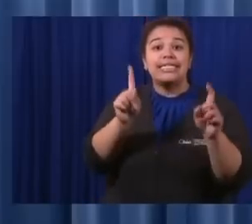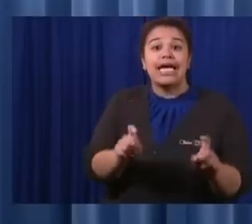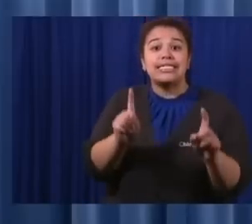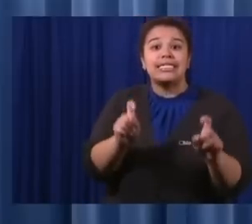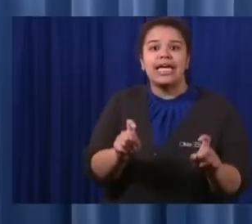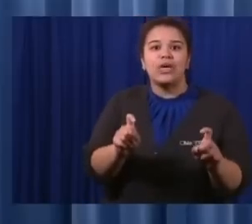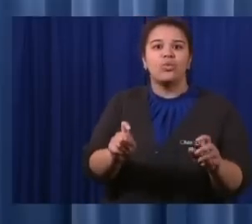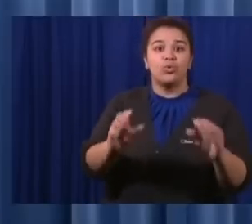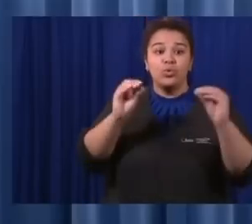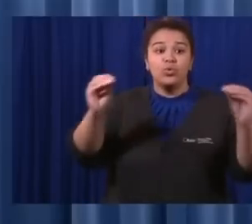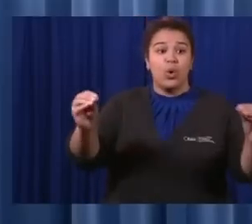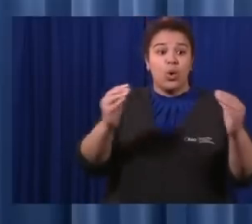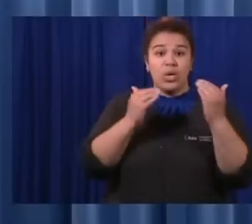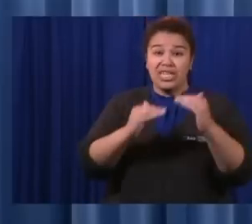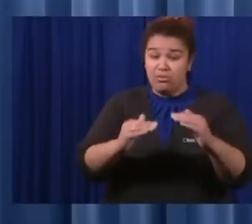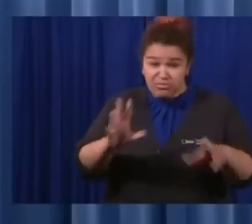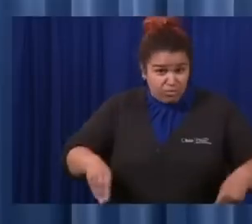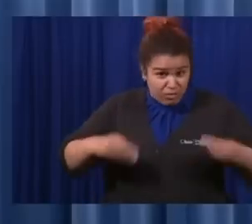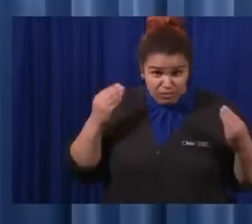Well, let me say this.